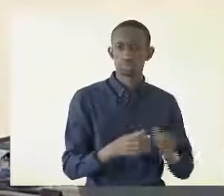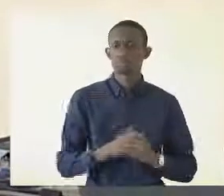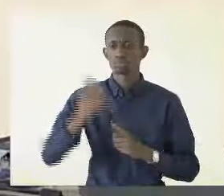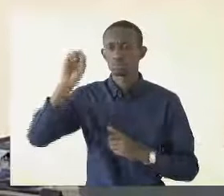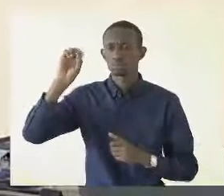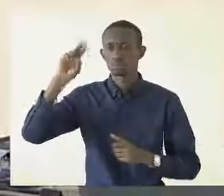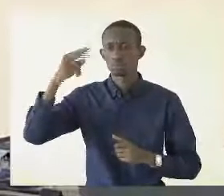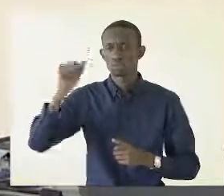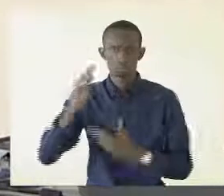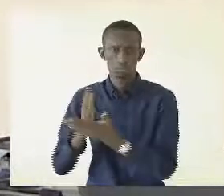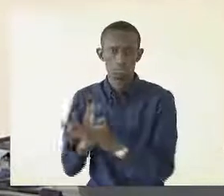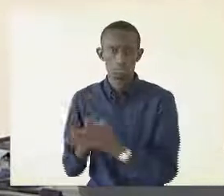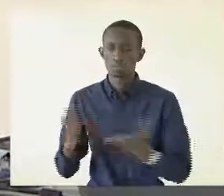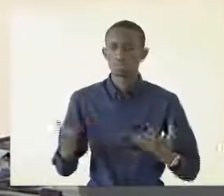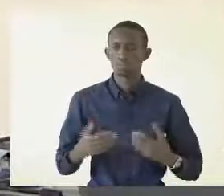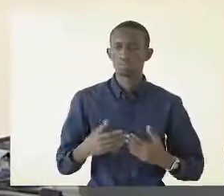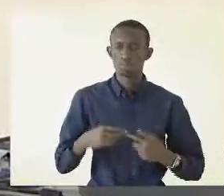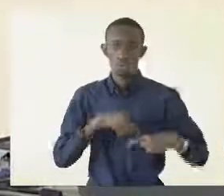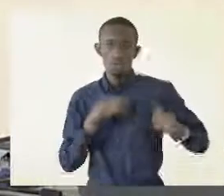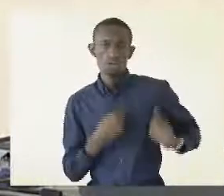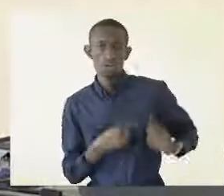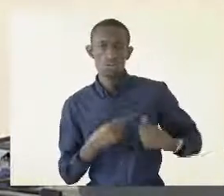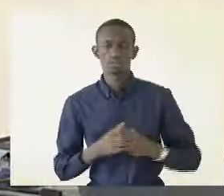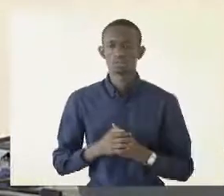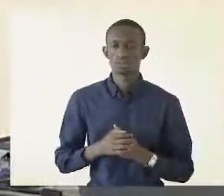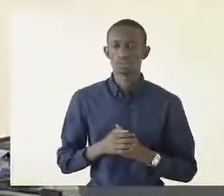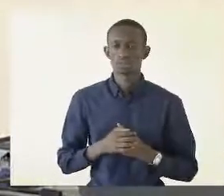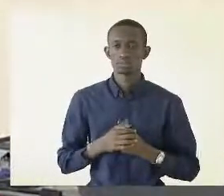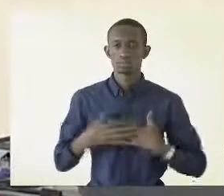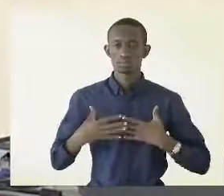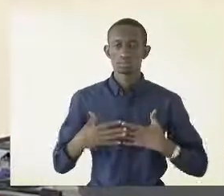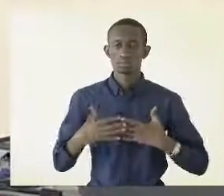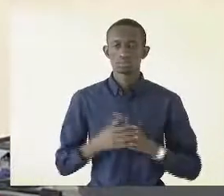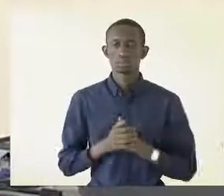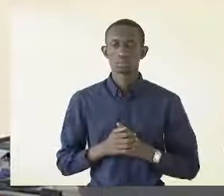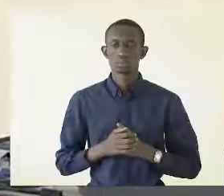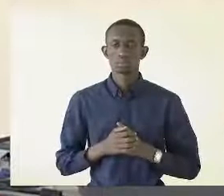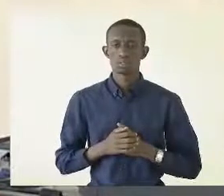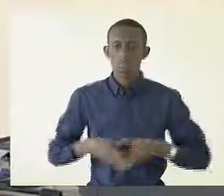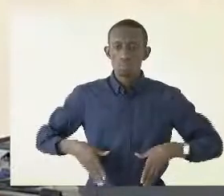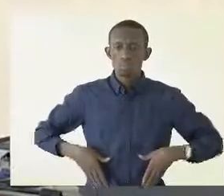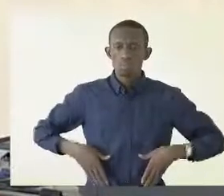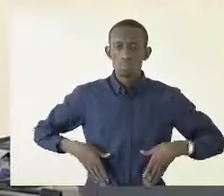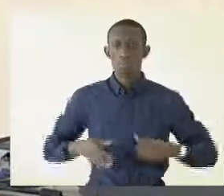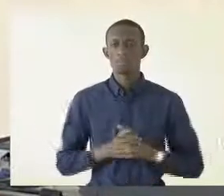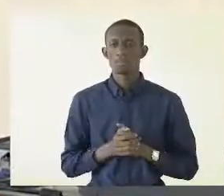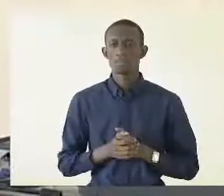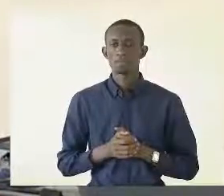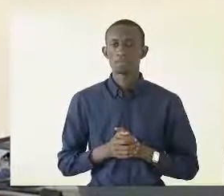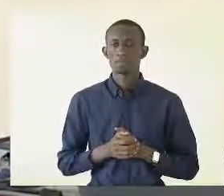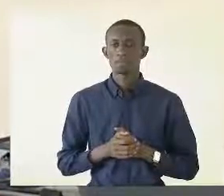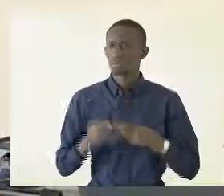kidneys, lungs, brain, eyes, and so on. Those are organs in our body. Even plants